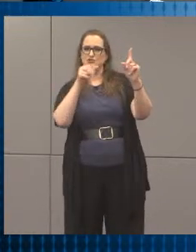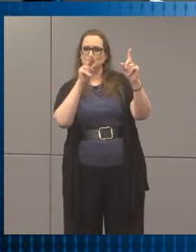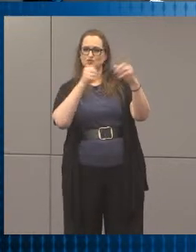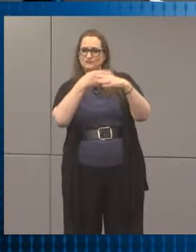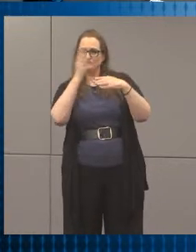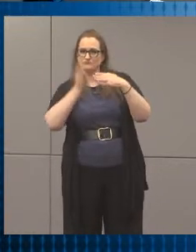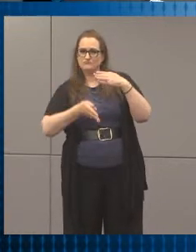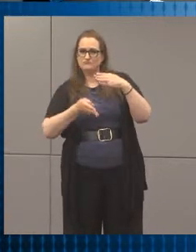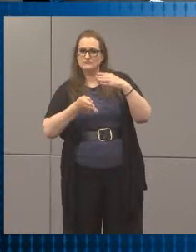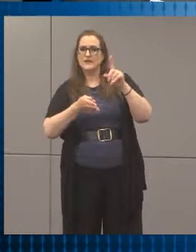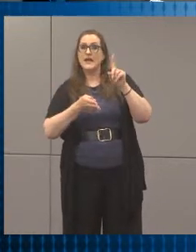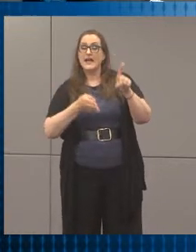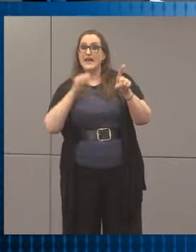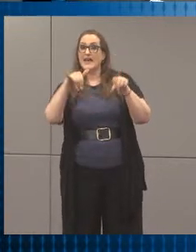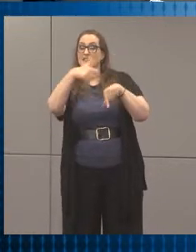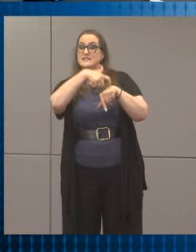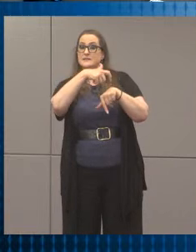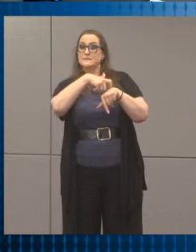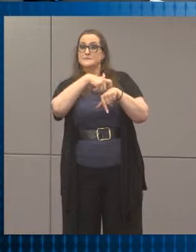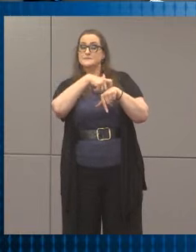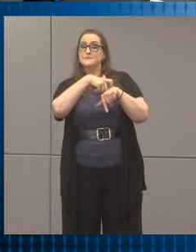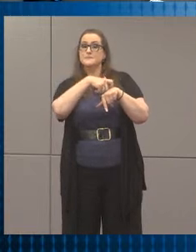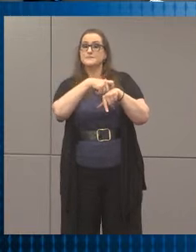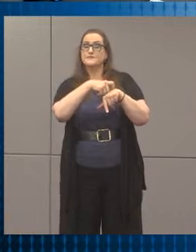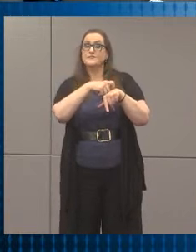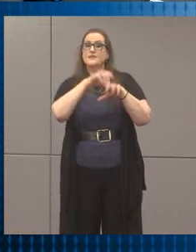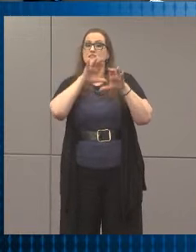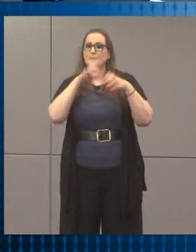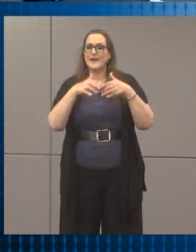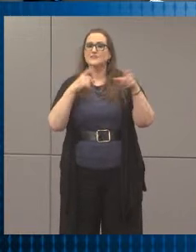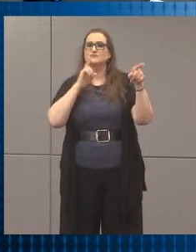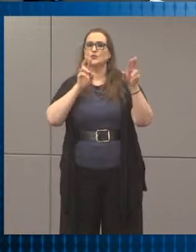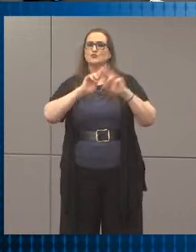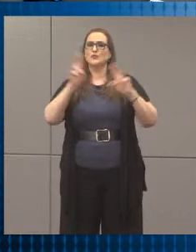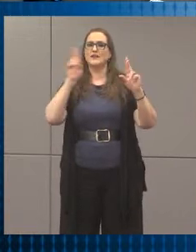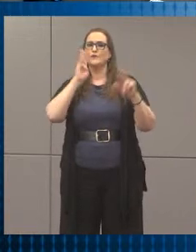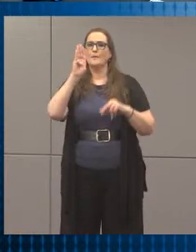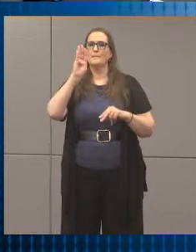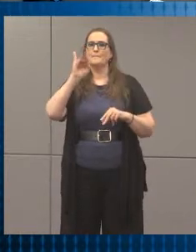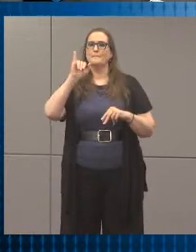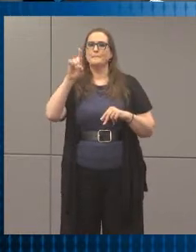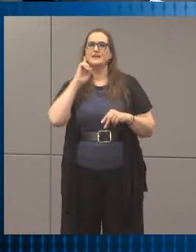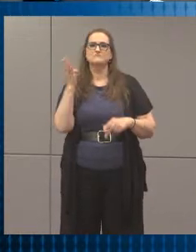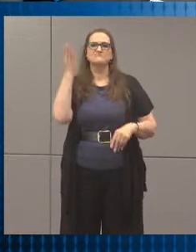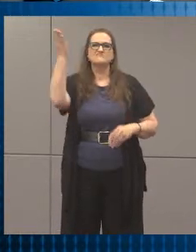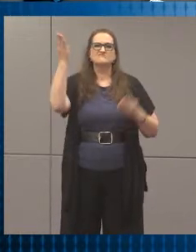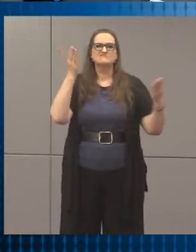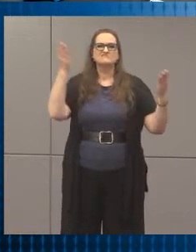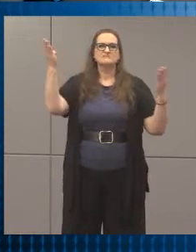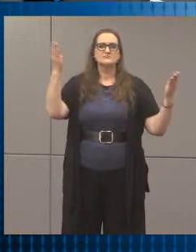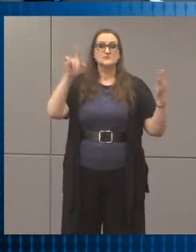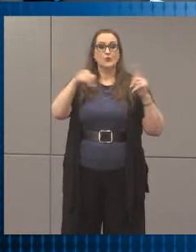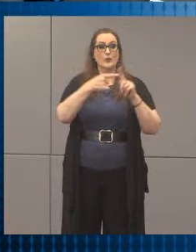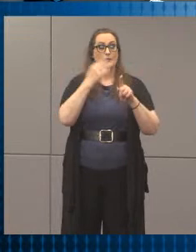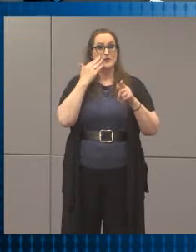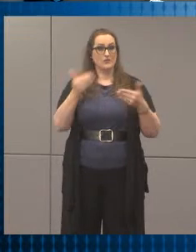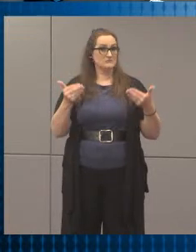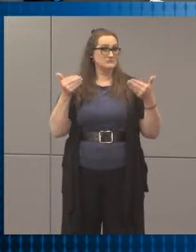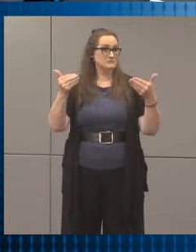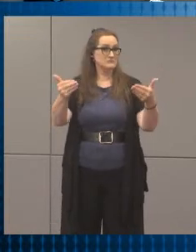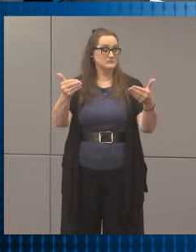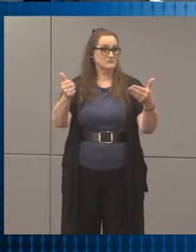completion. And at that point, the package is ready for bids. So when we know it's a go,